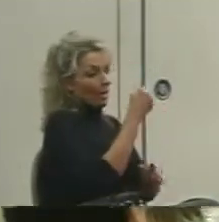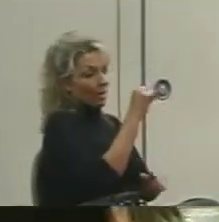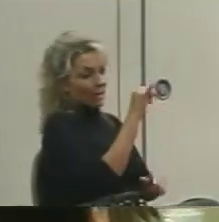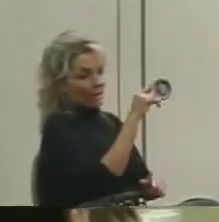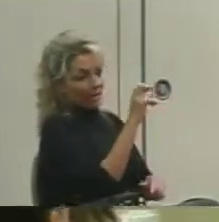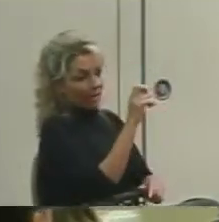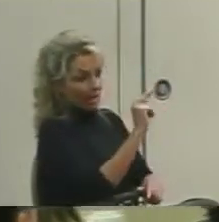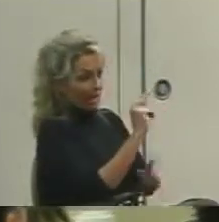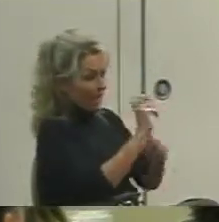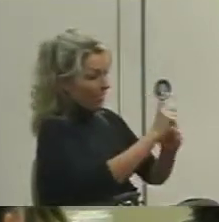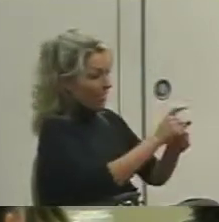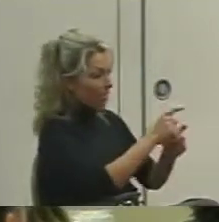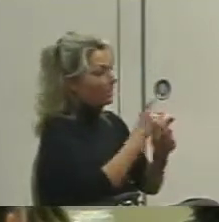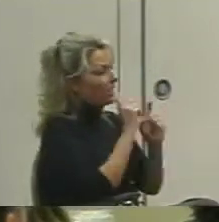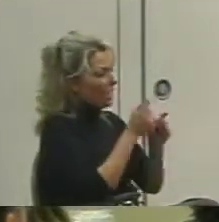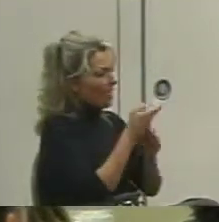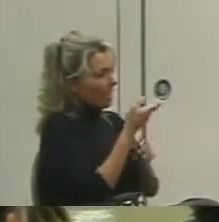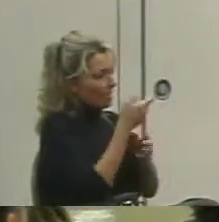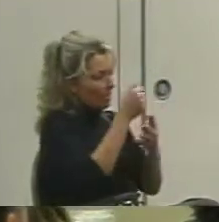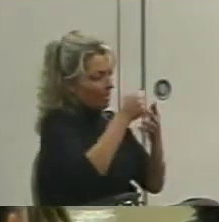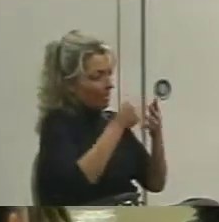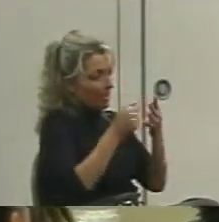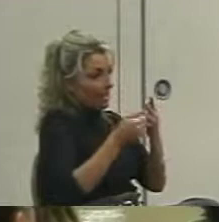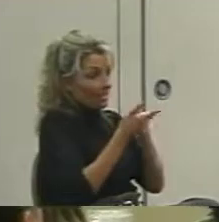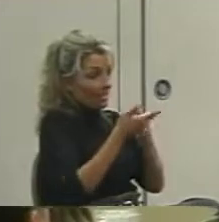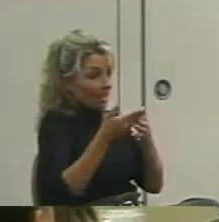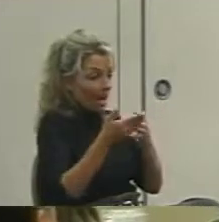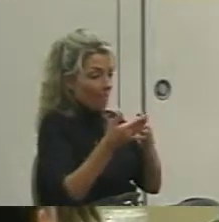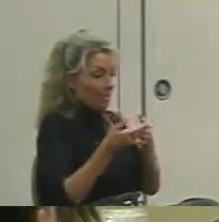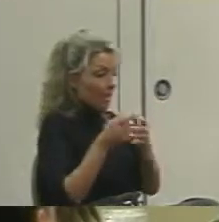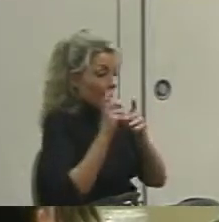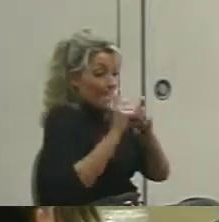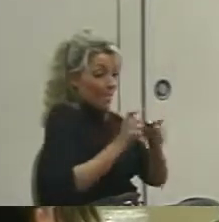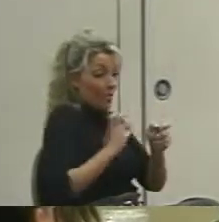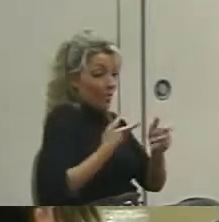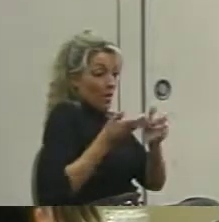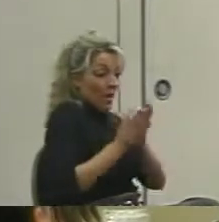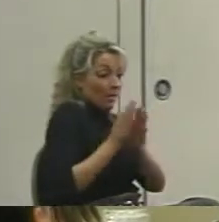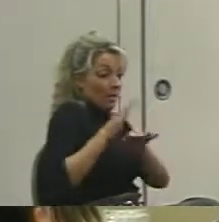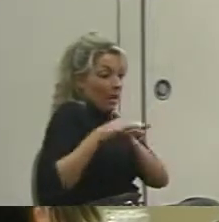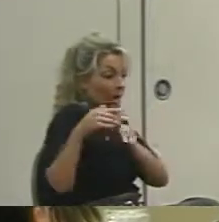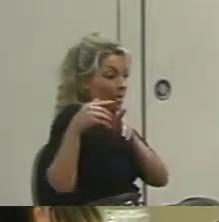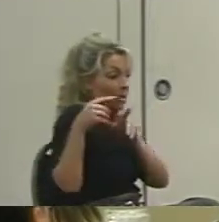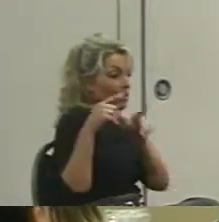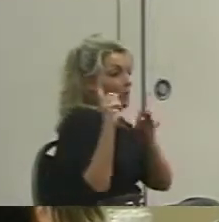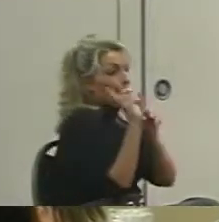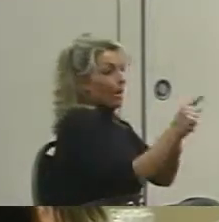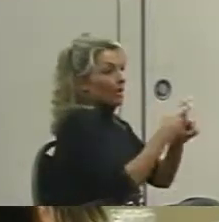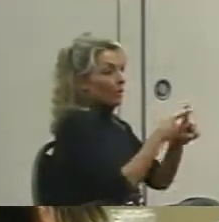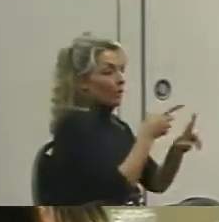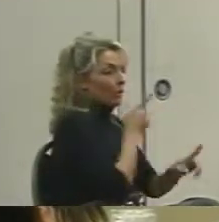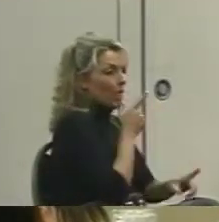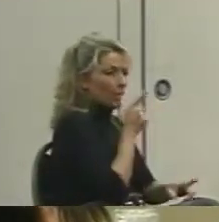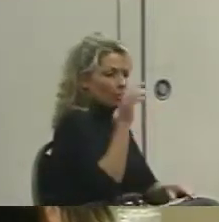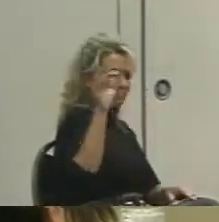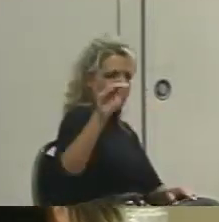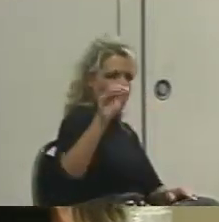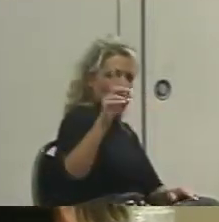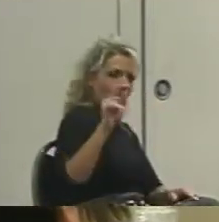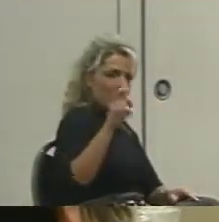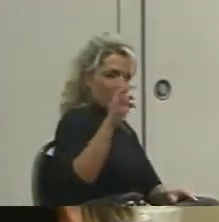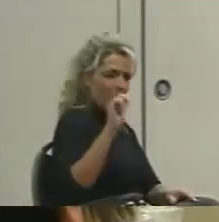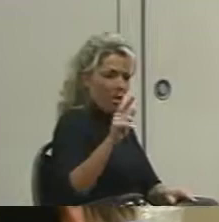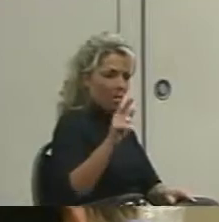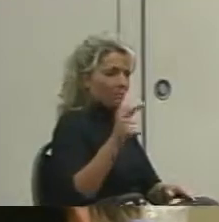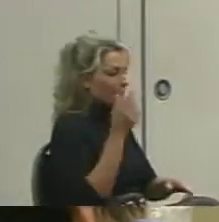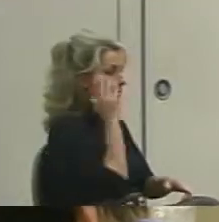these things happen, given that we ask him on the way to lunch, hey, Daryl, which one is? He will answer,